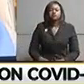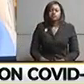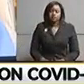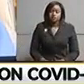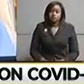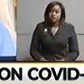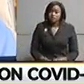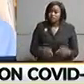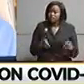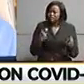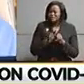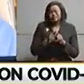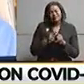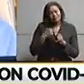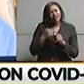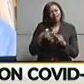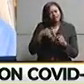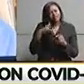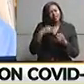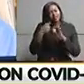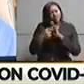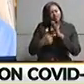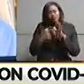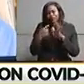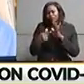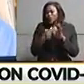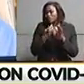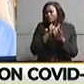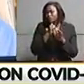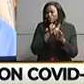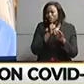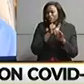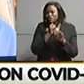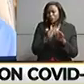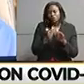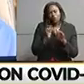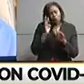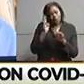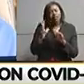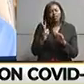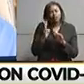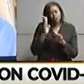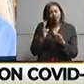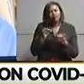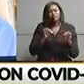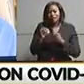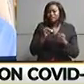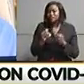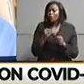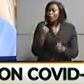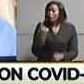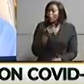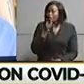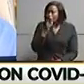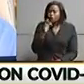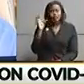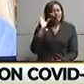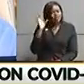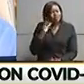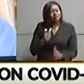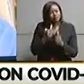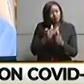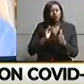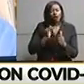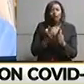situation is not, we shall handle it. just listen to our advice. The